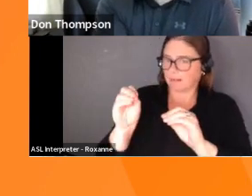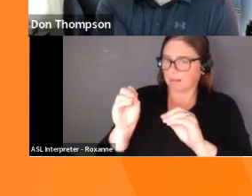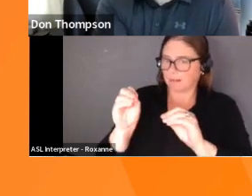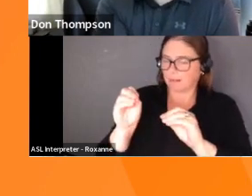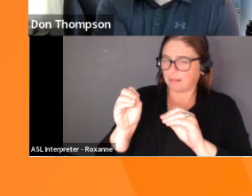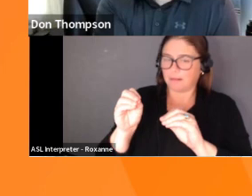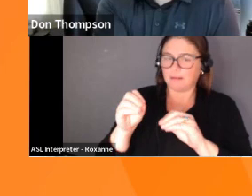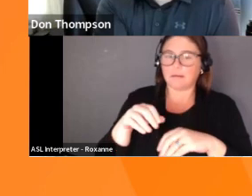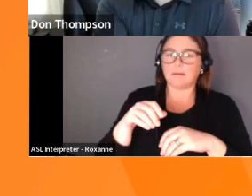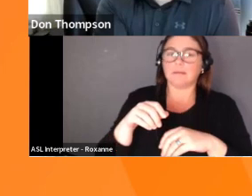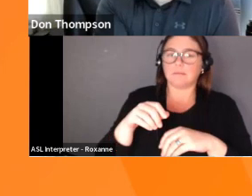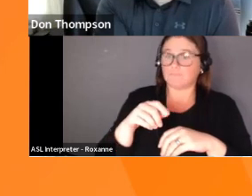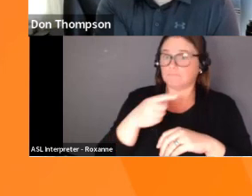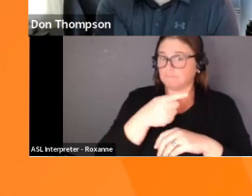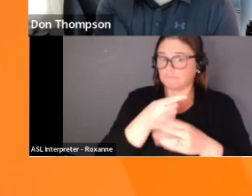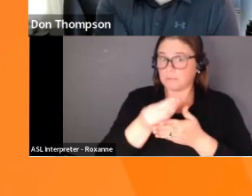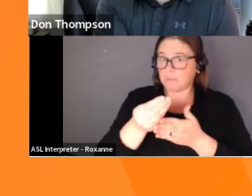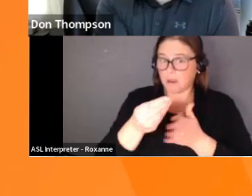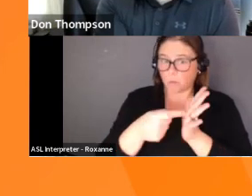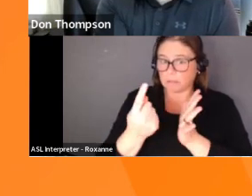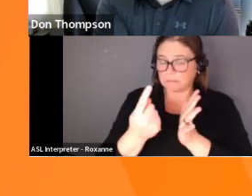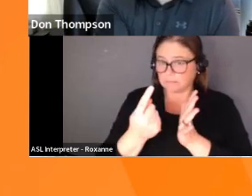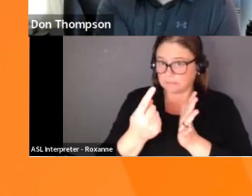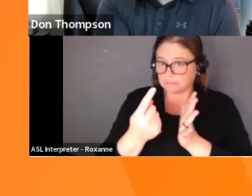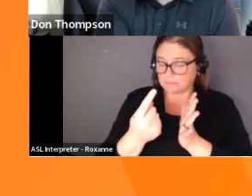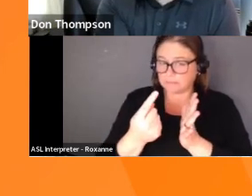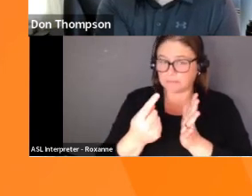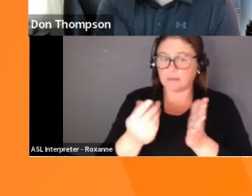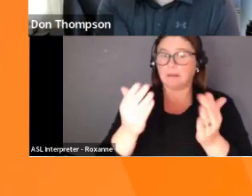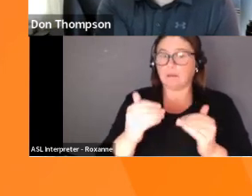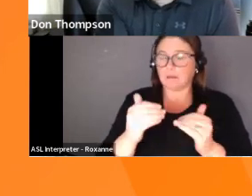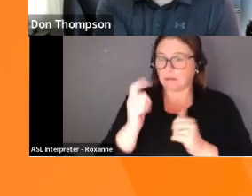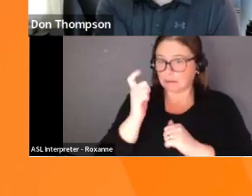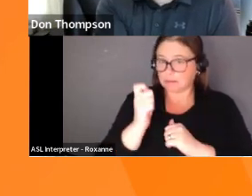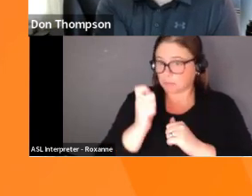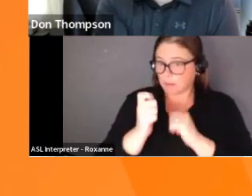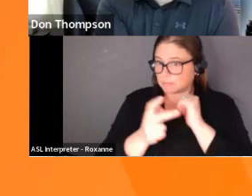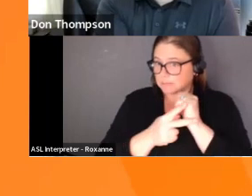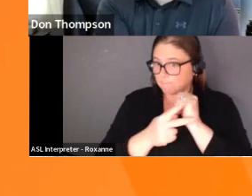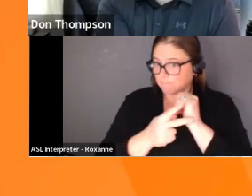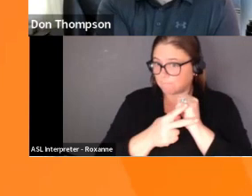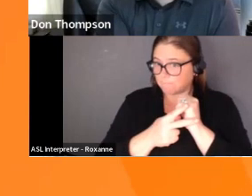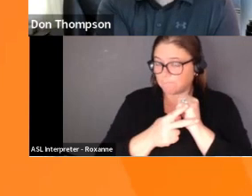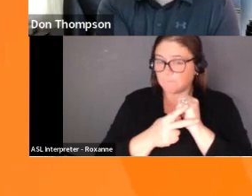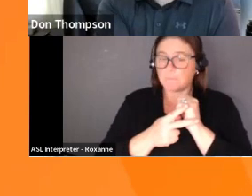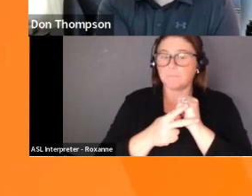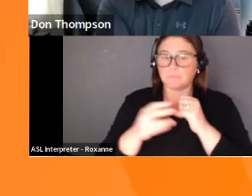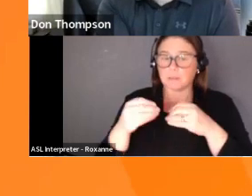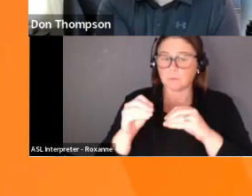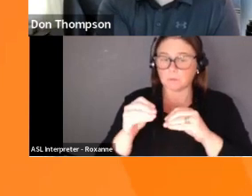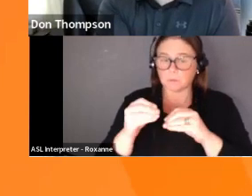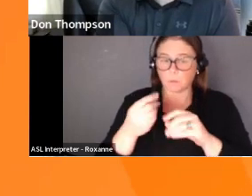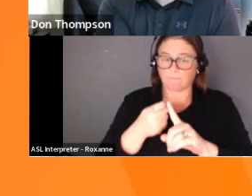They're getting it for the one-time purchase. Okay. Now, subscribe and save. This is sold by Aaron